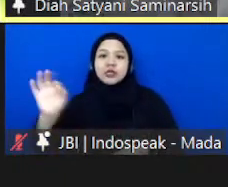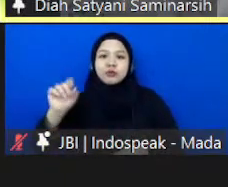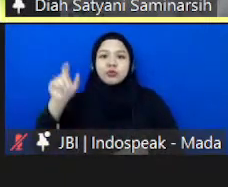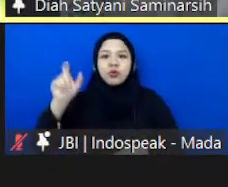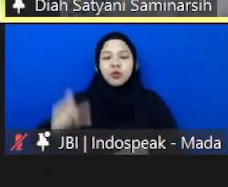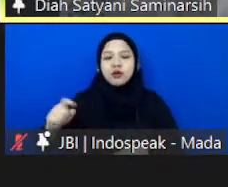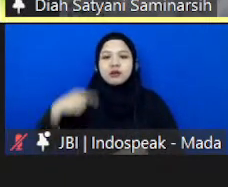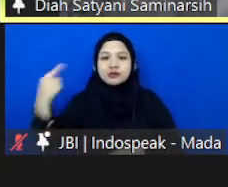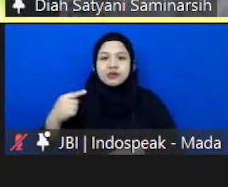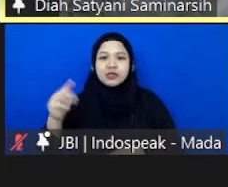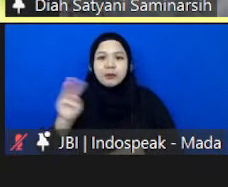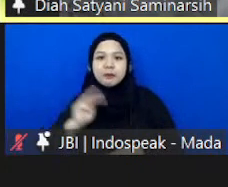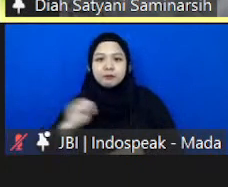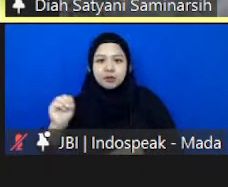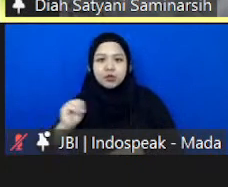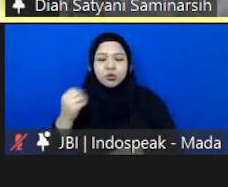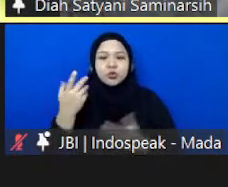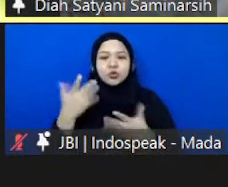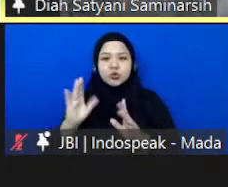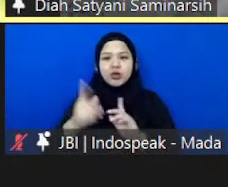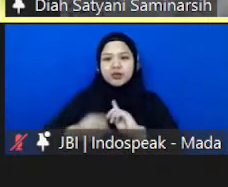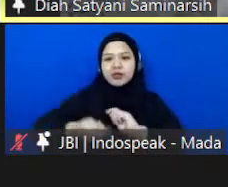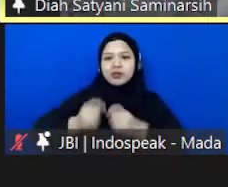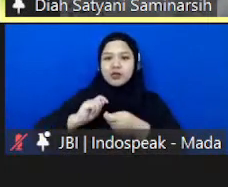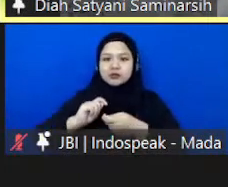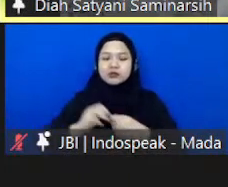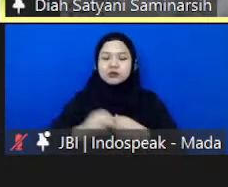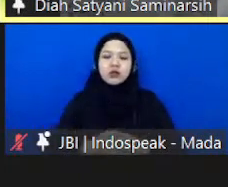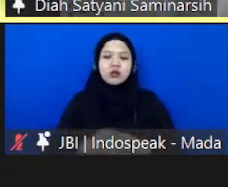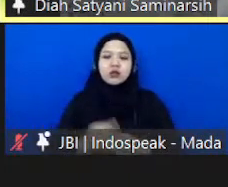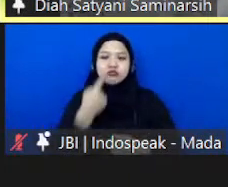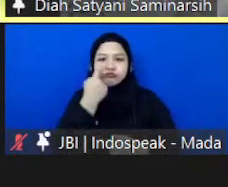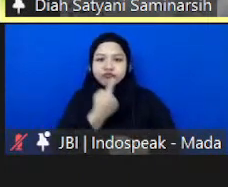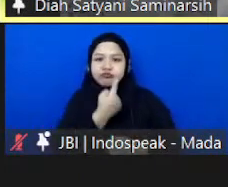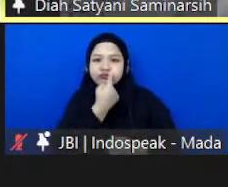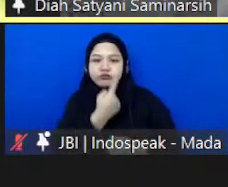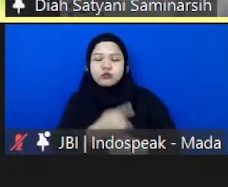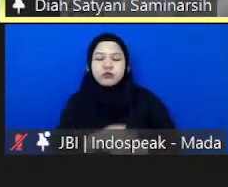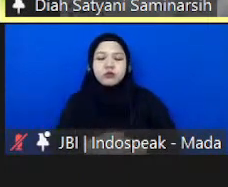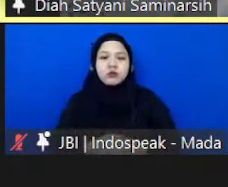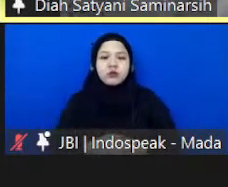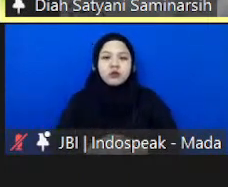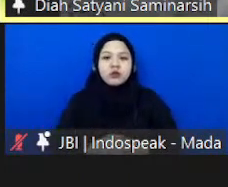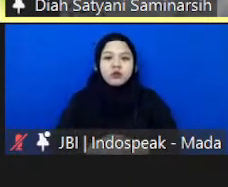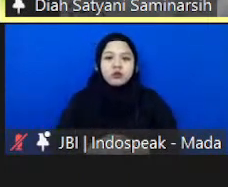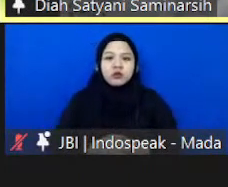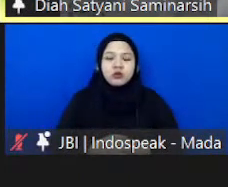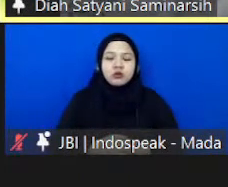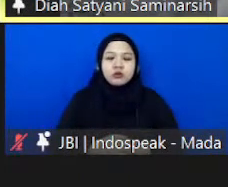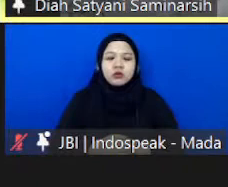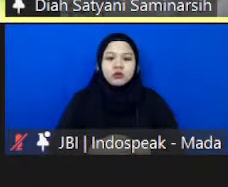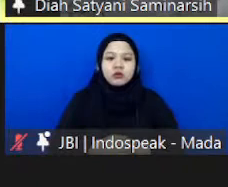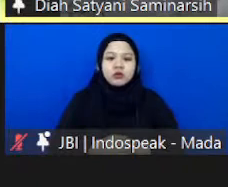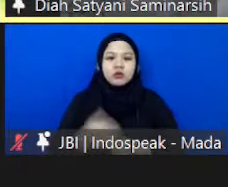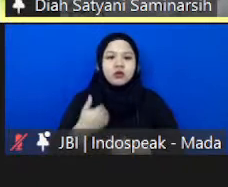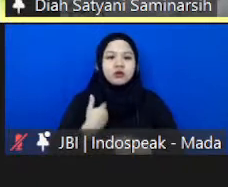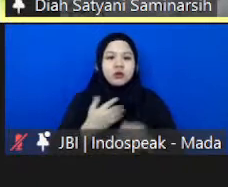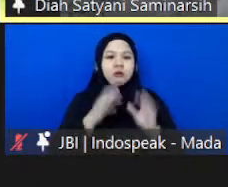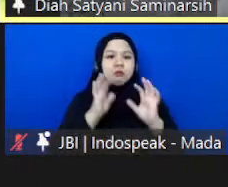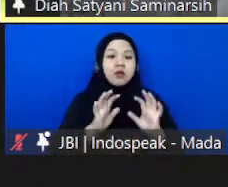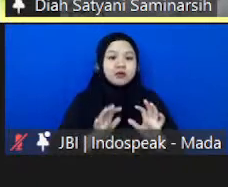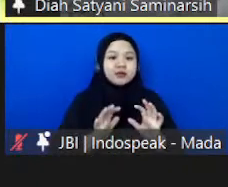week tested, and now most of the districts have already achieved a